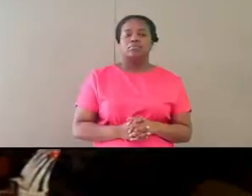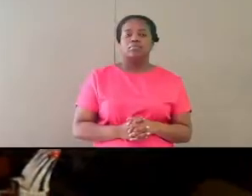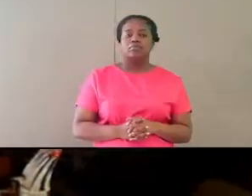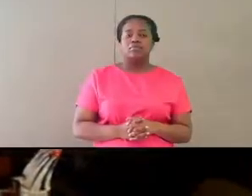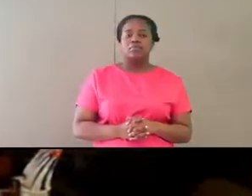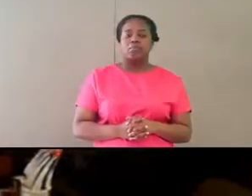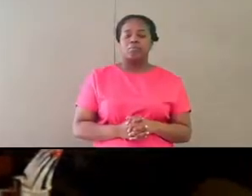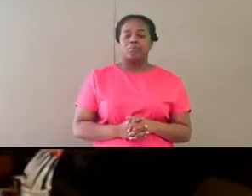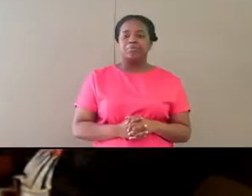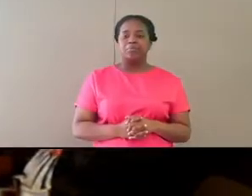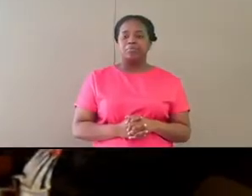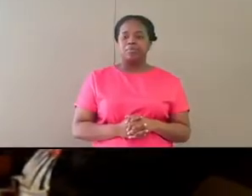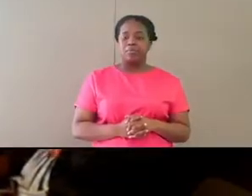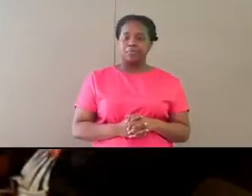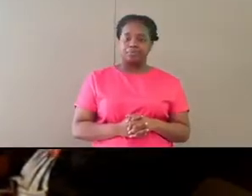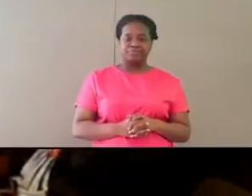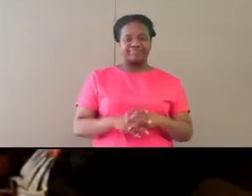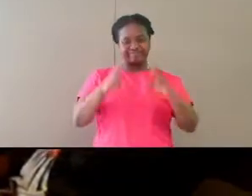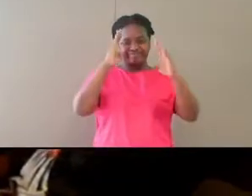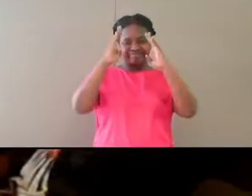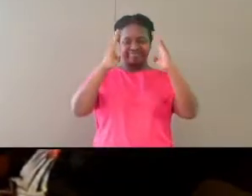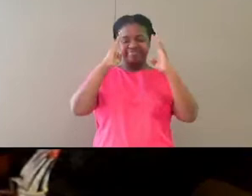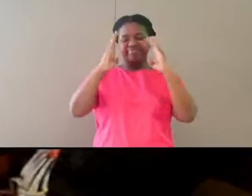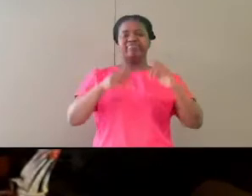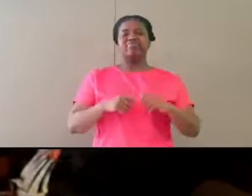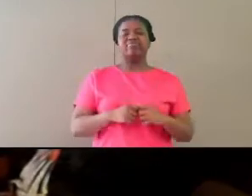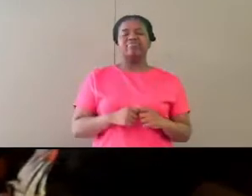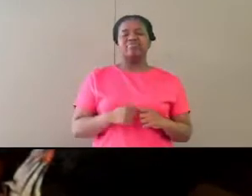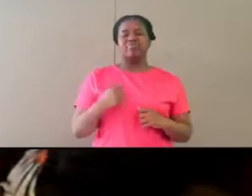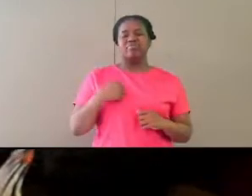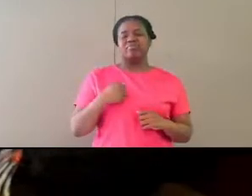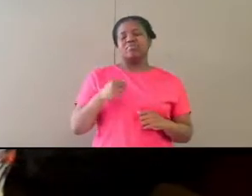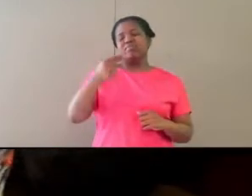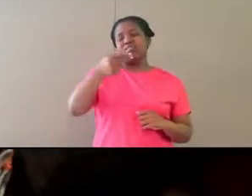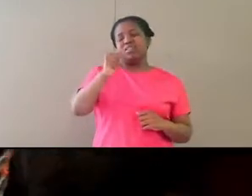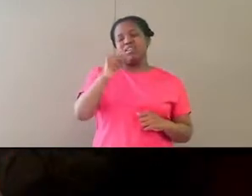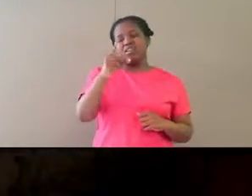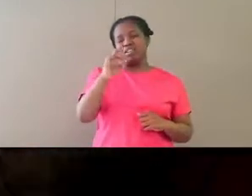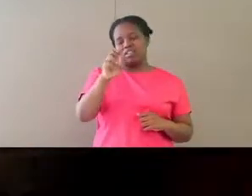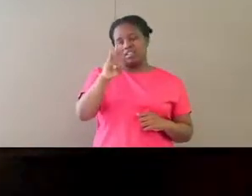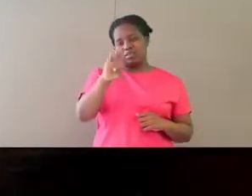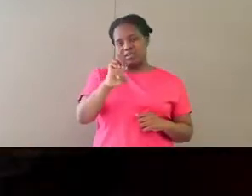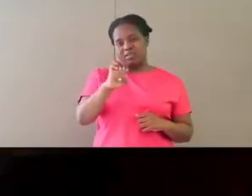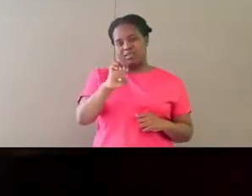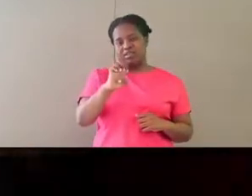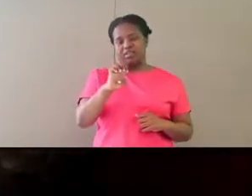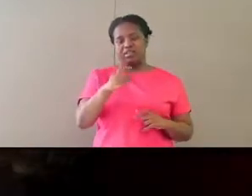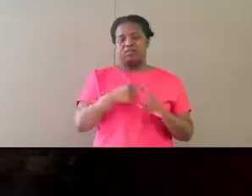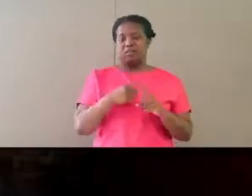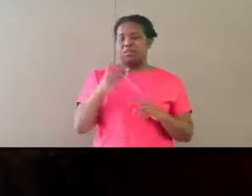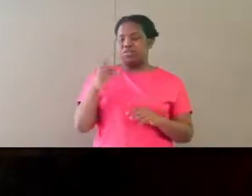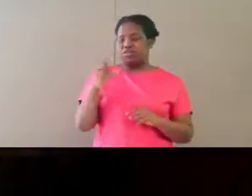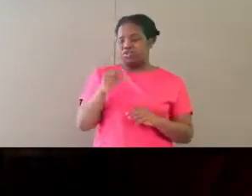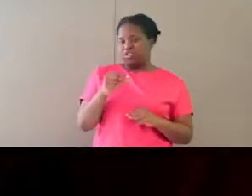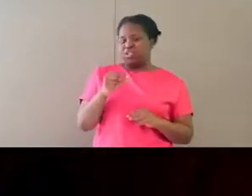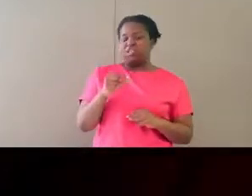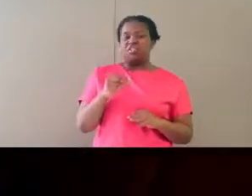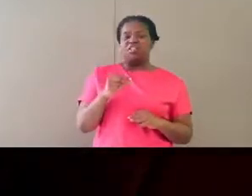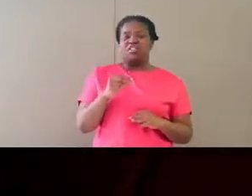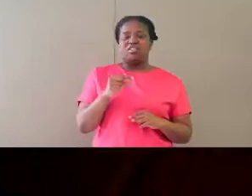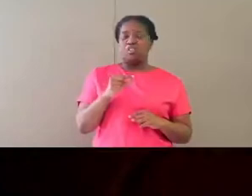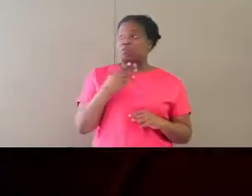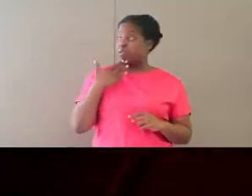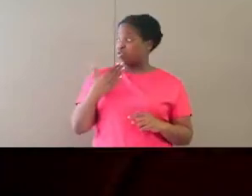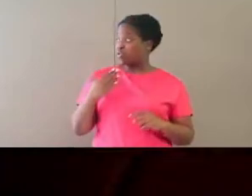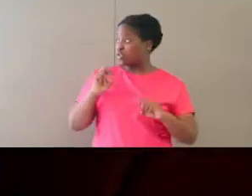Thank you. Good afternoon. I'm Kintzikha Debe from the DG Murray Trust. And again, thank you to the researchers that have pulled